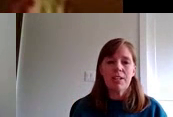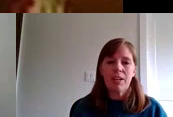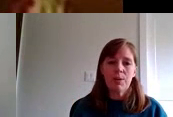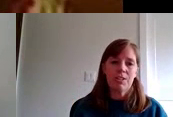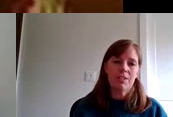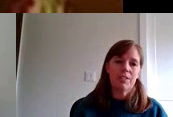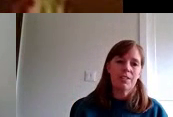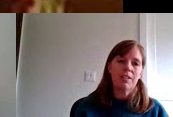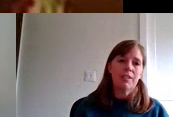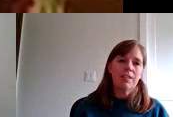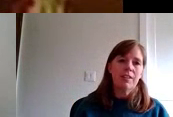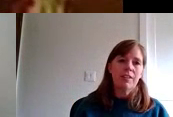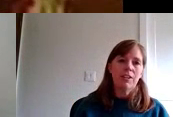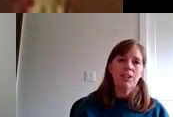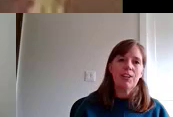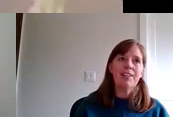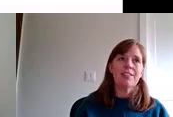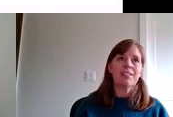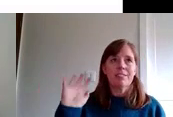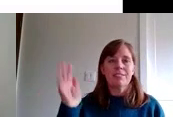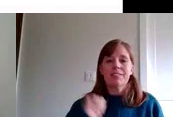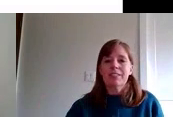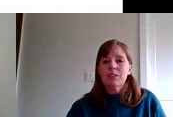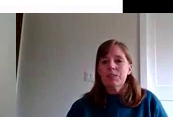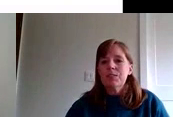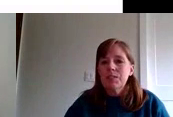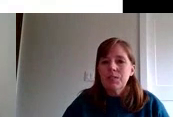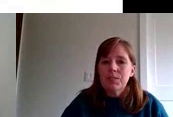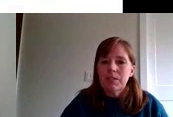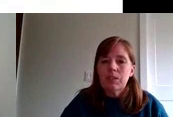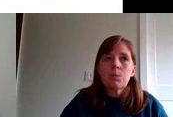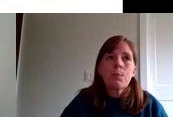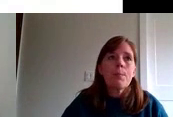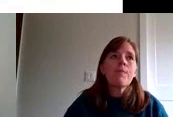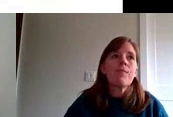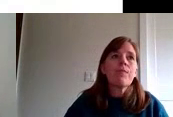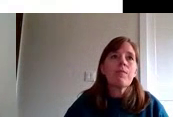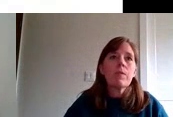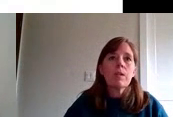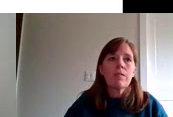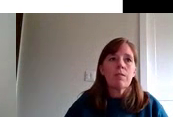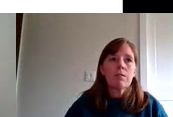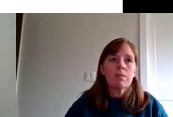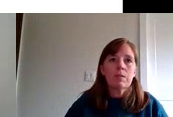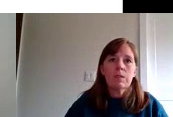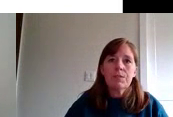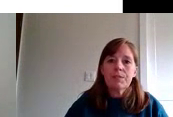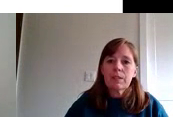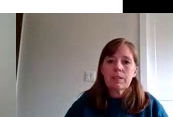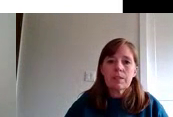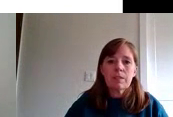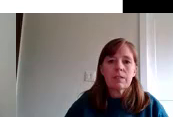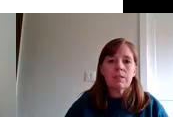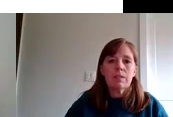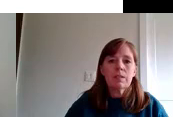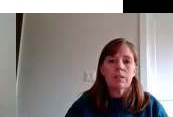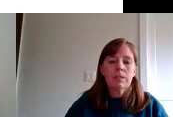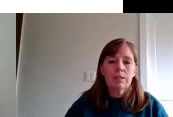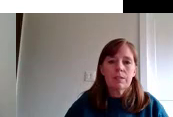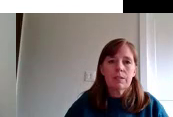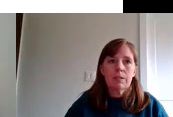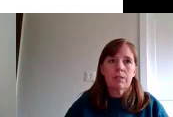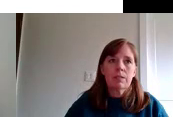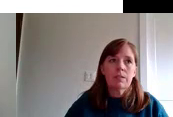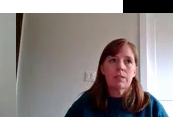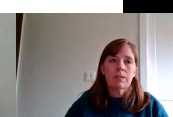about speech language. All right. All right. So again, during this time, having